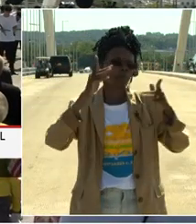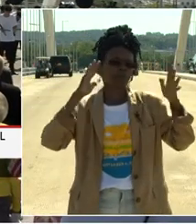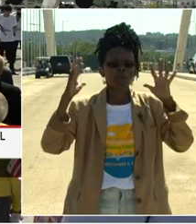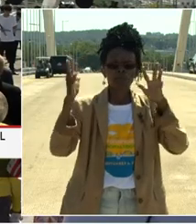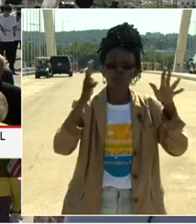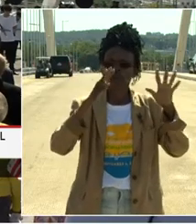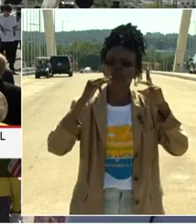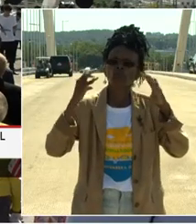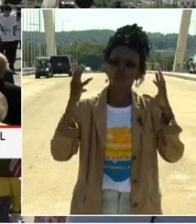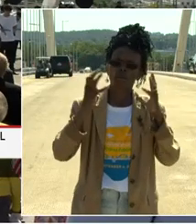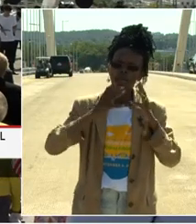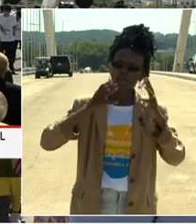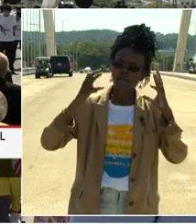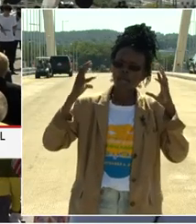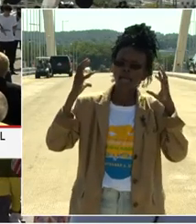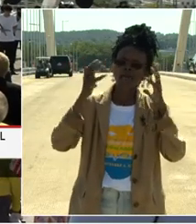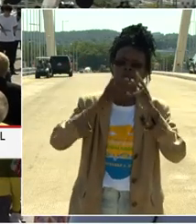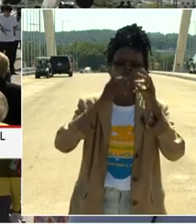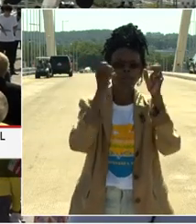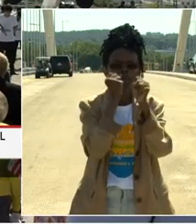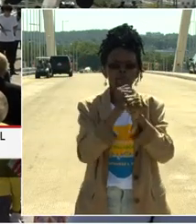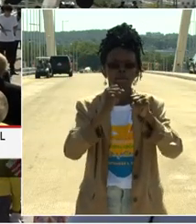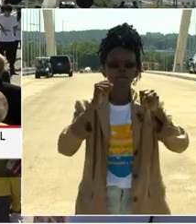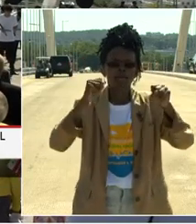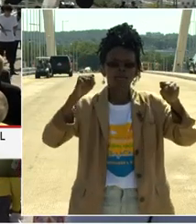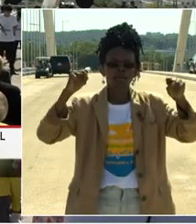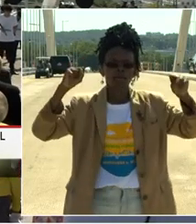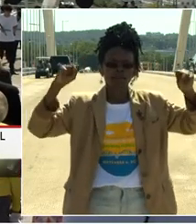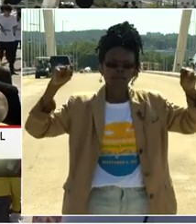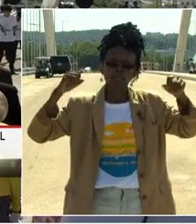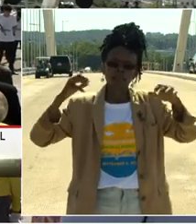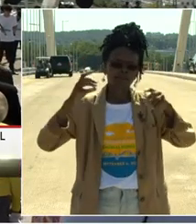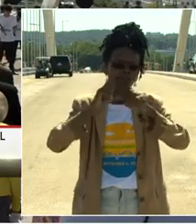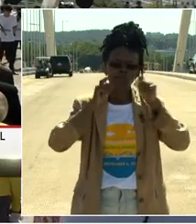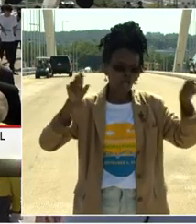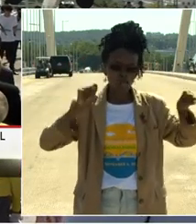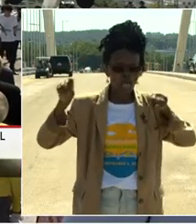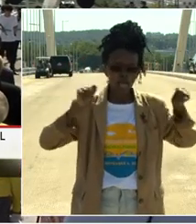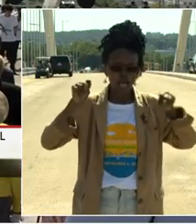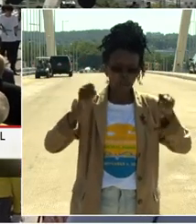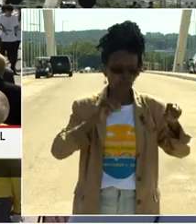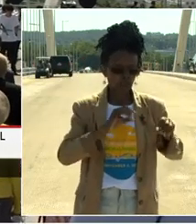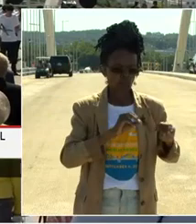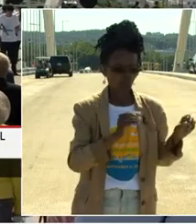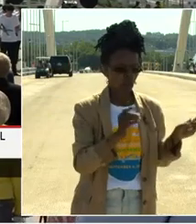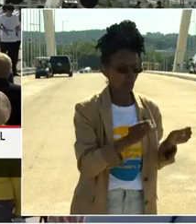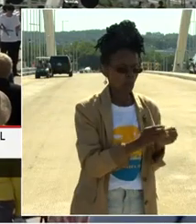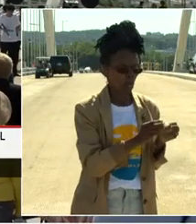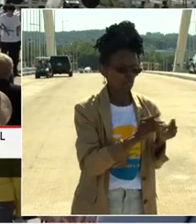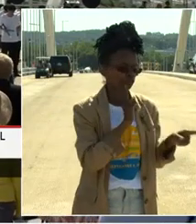And before I'd be a slave, I'd be